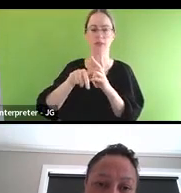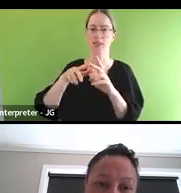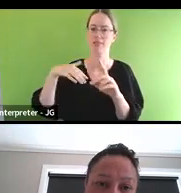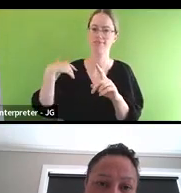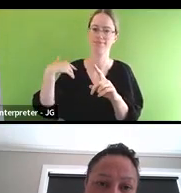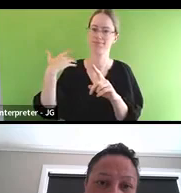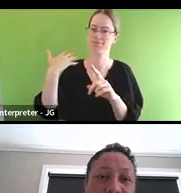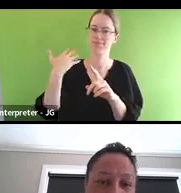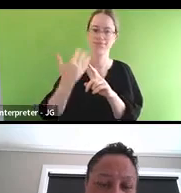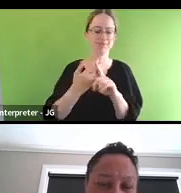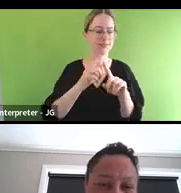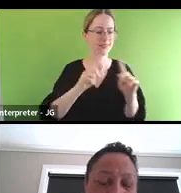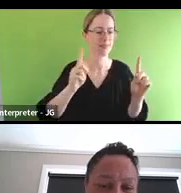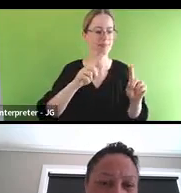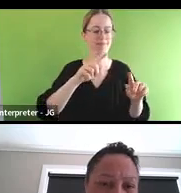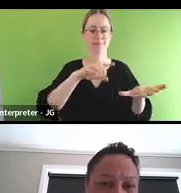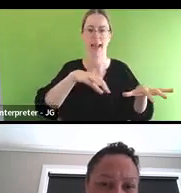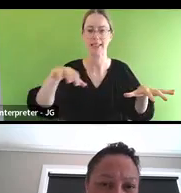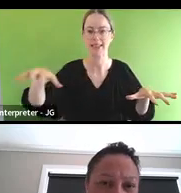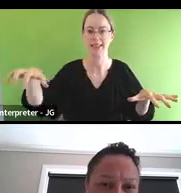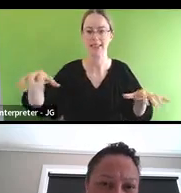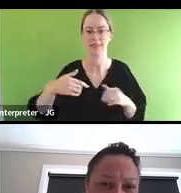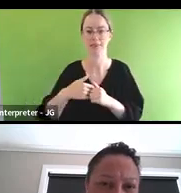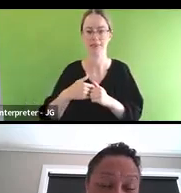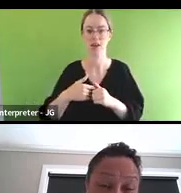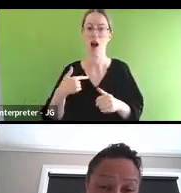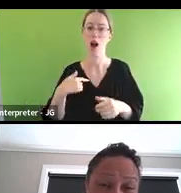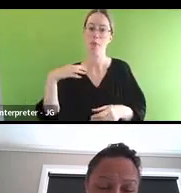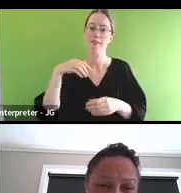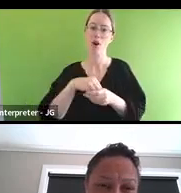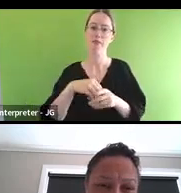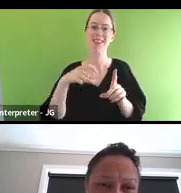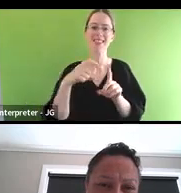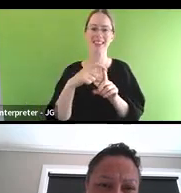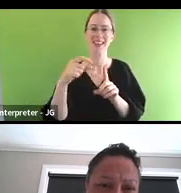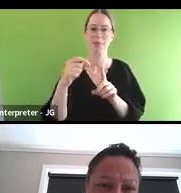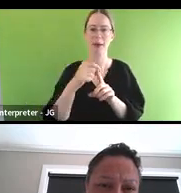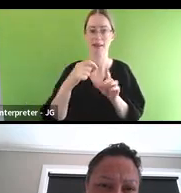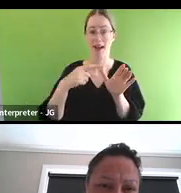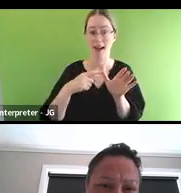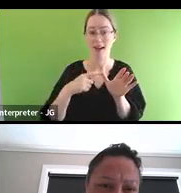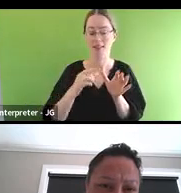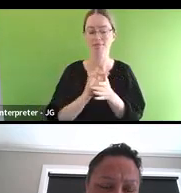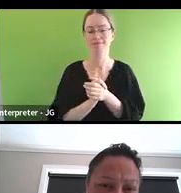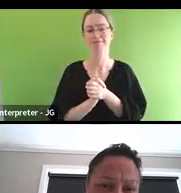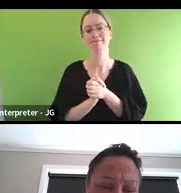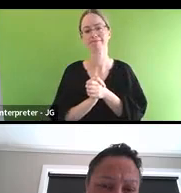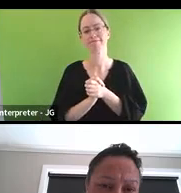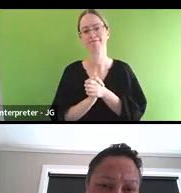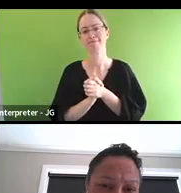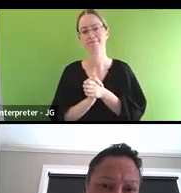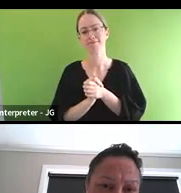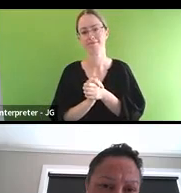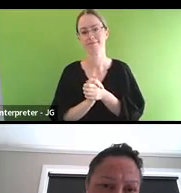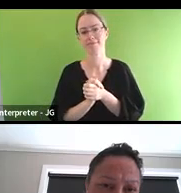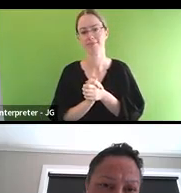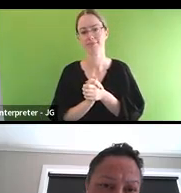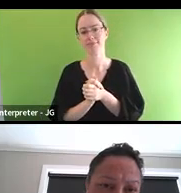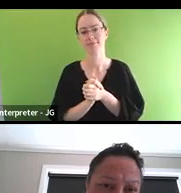many platforms. I'm a member of the DPA, and yeah, I just am